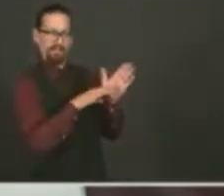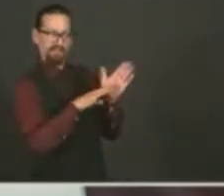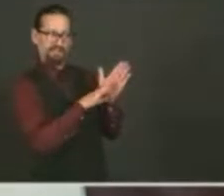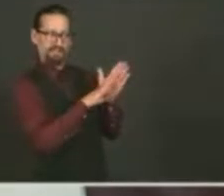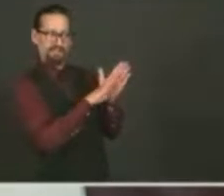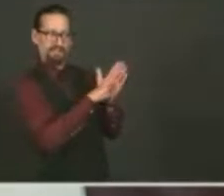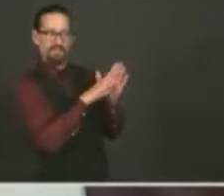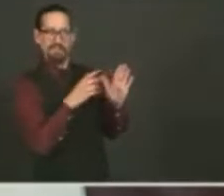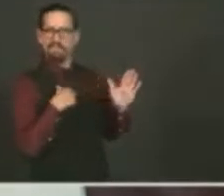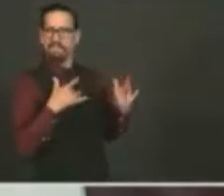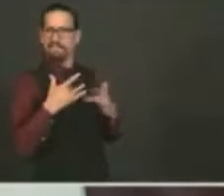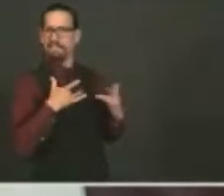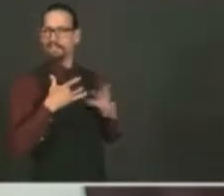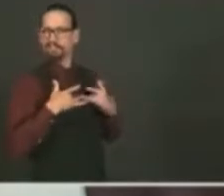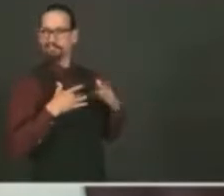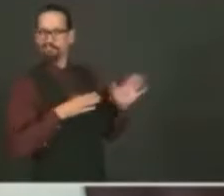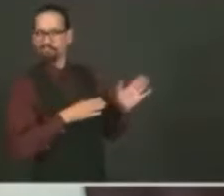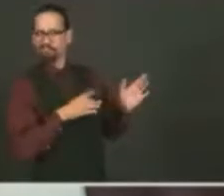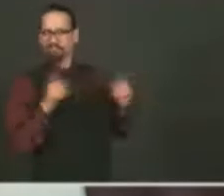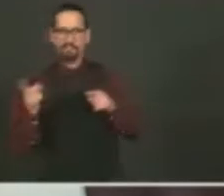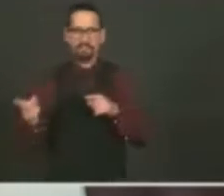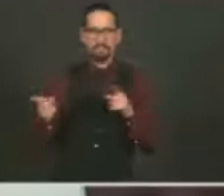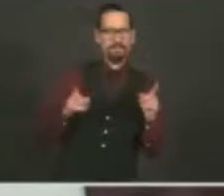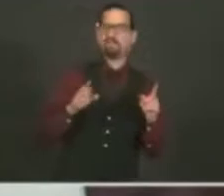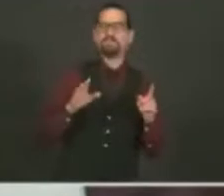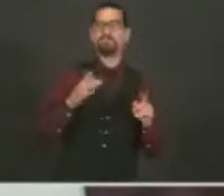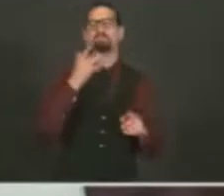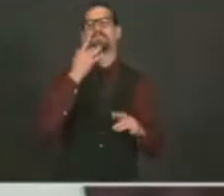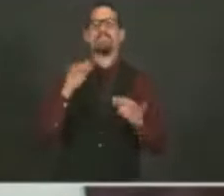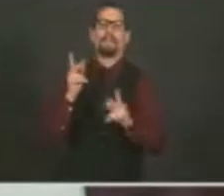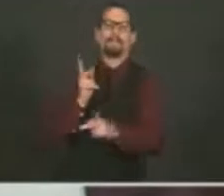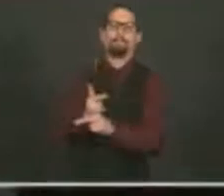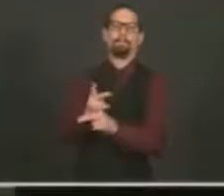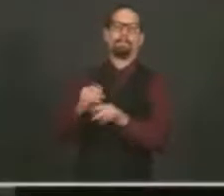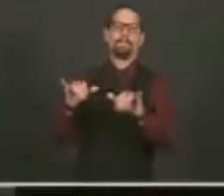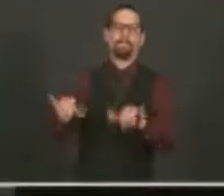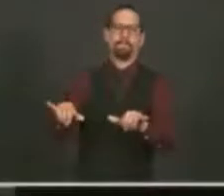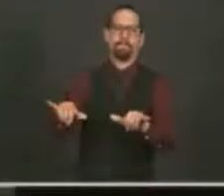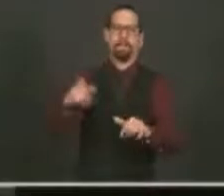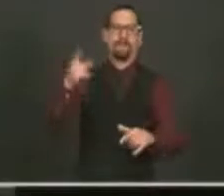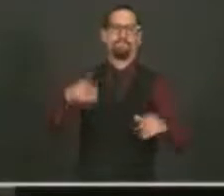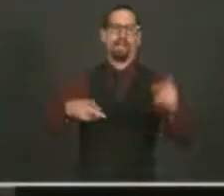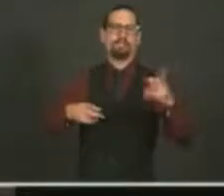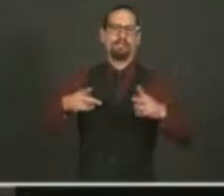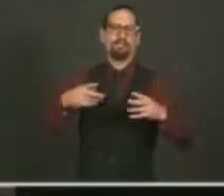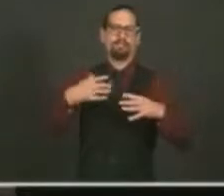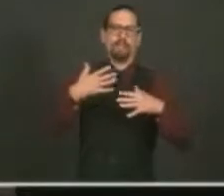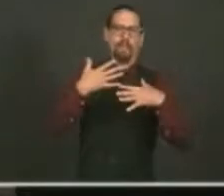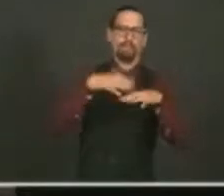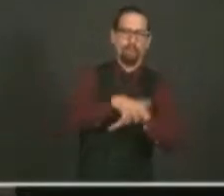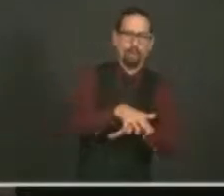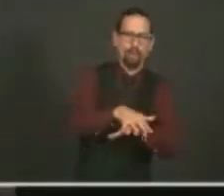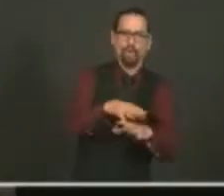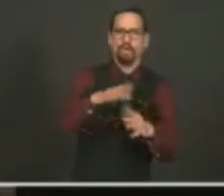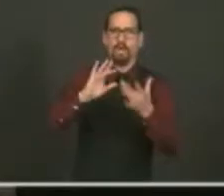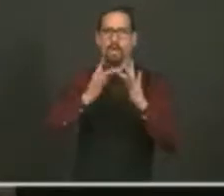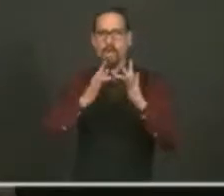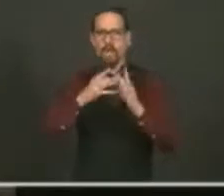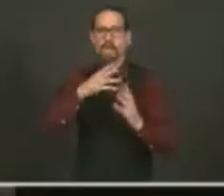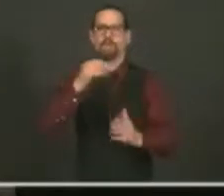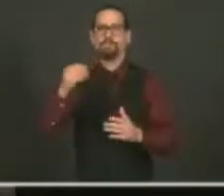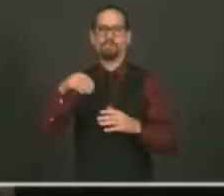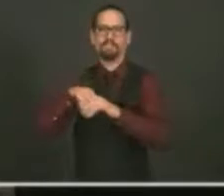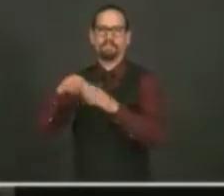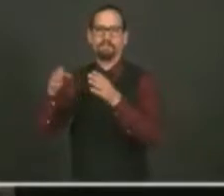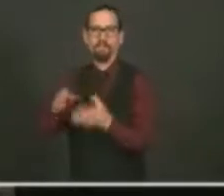it just felt like they ought to stay where they are and continue to operate where they are. It just felt like the cautious thing to do. One last question